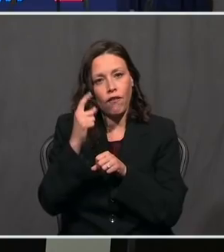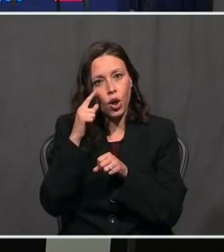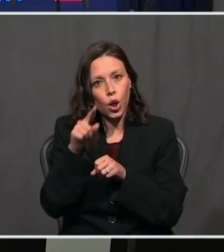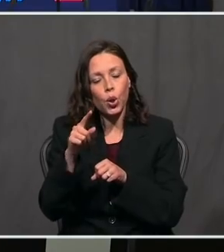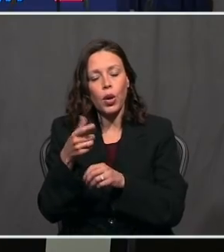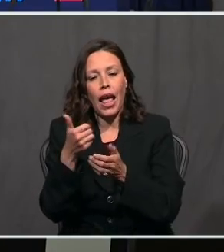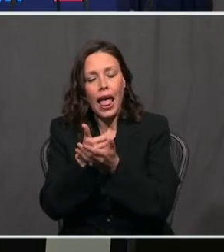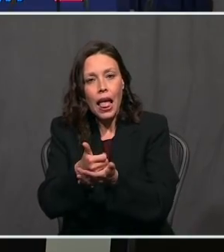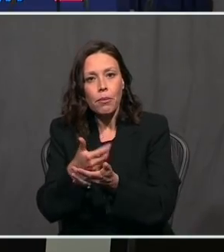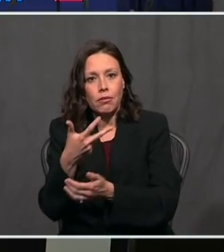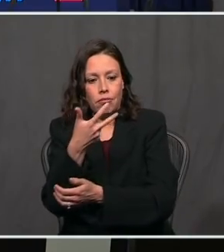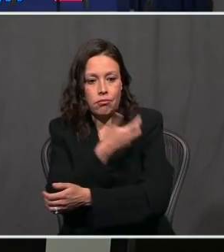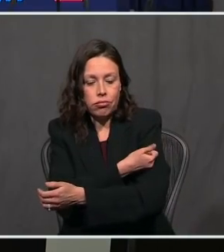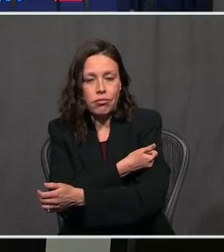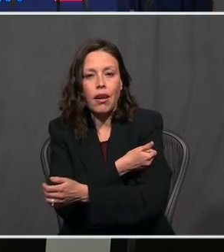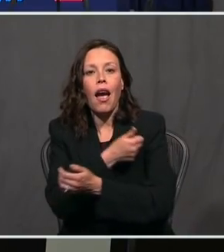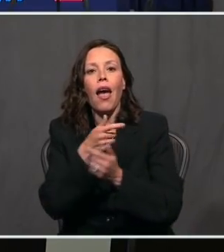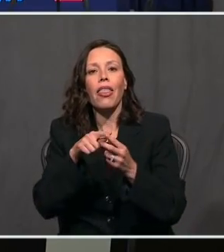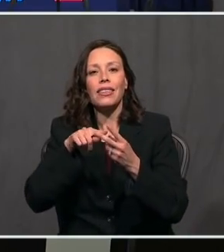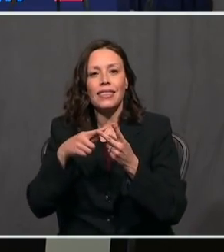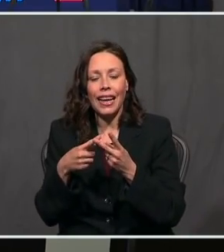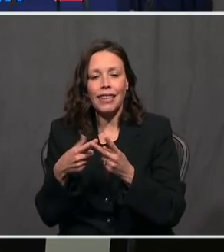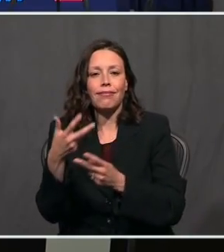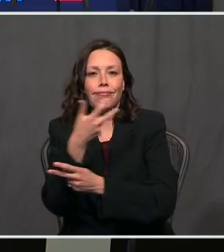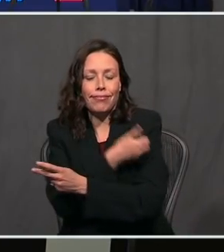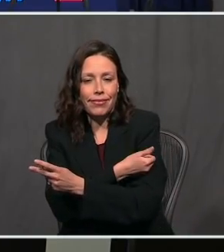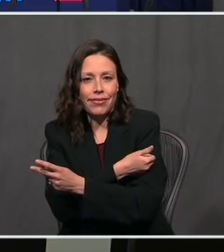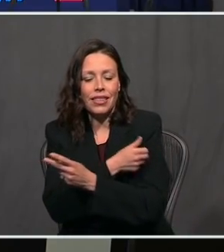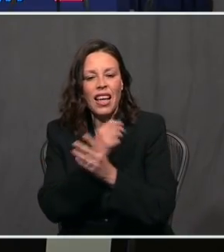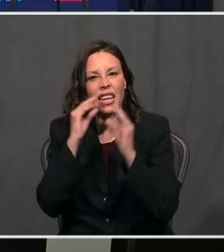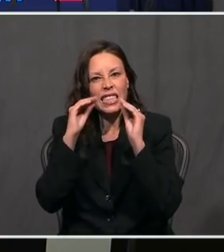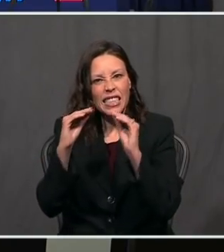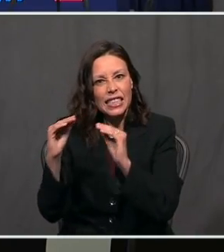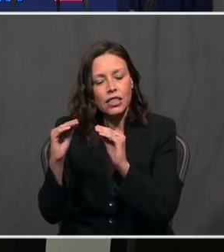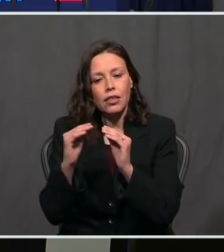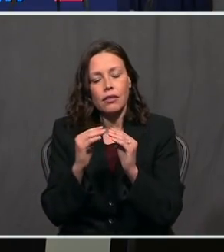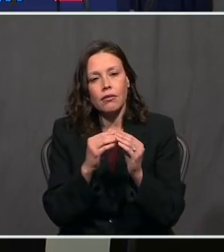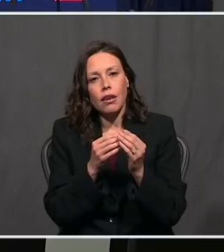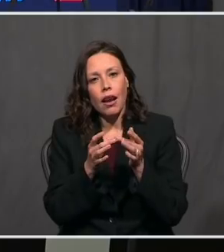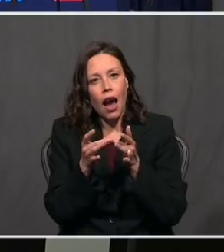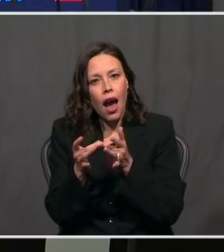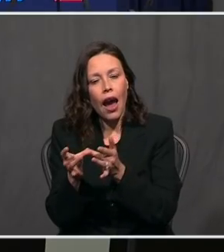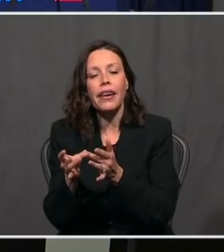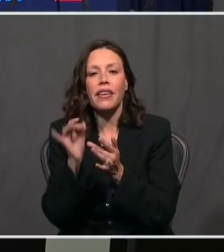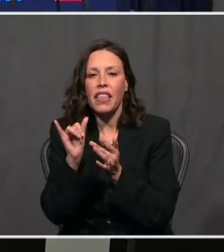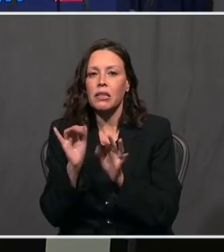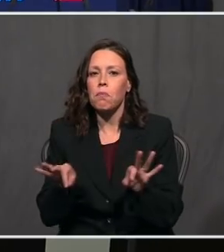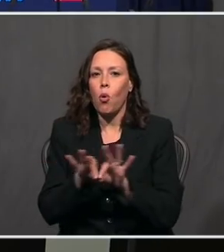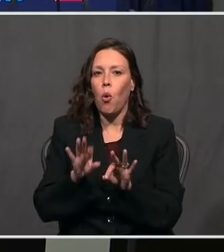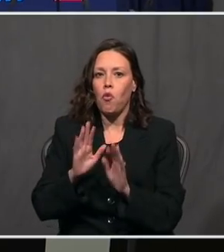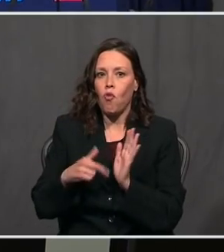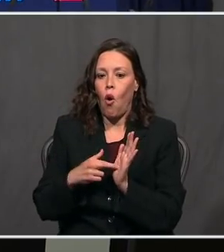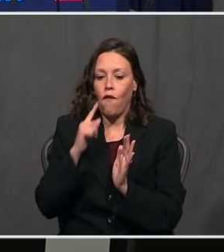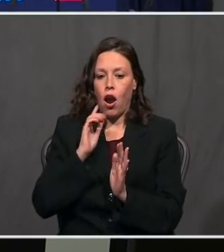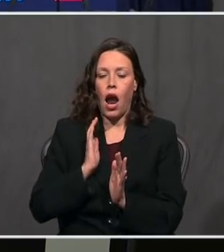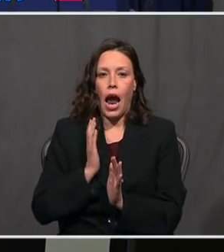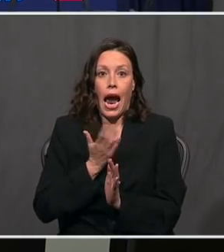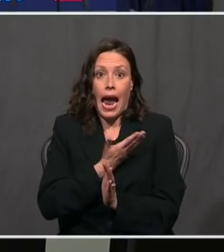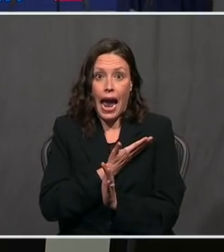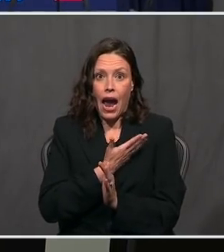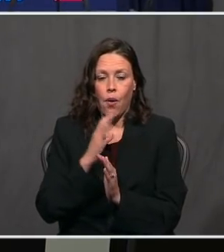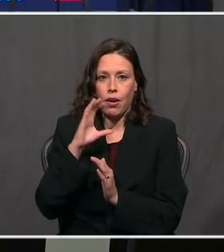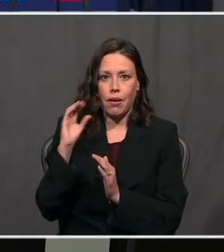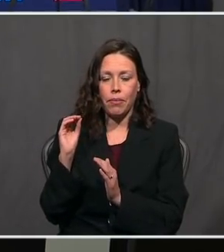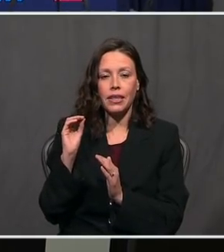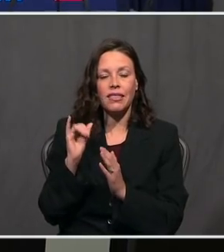and helping them make sure that they get the subsequent dose as well. So there's a lot of education, I think, is going to be a part of what we have to do in the general population. I think that's